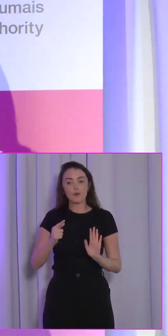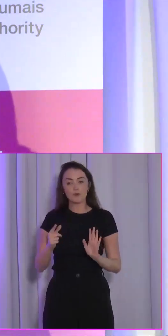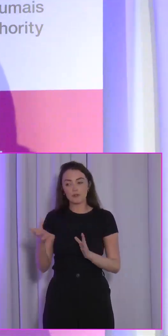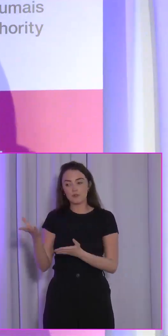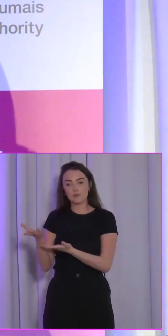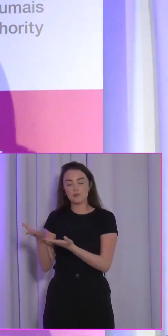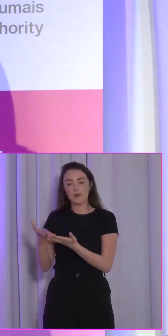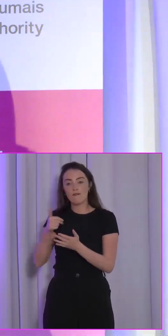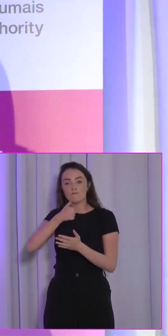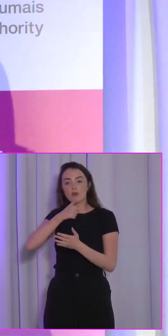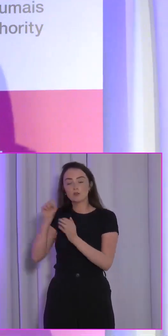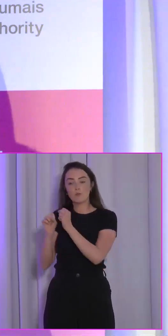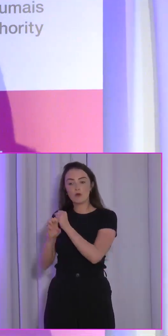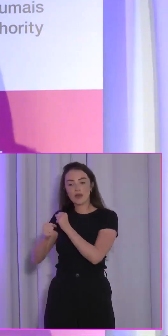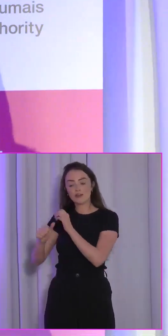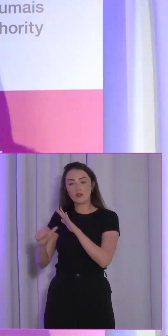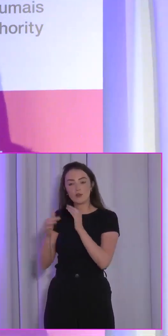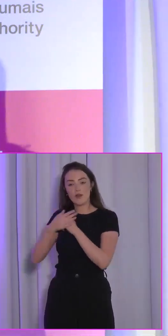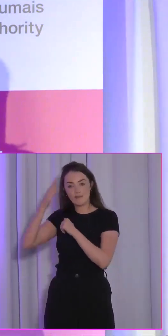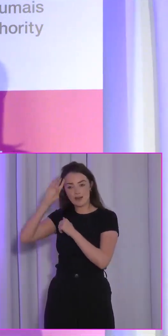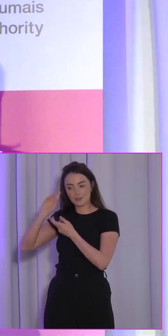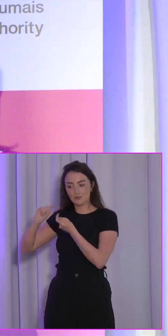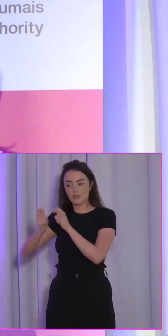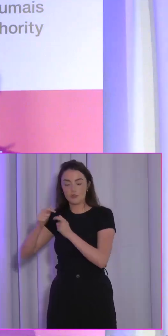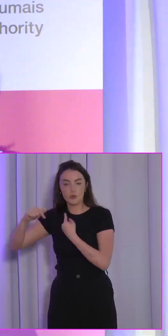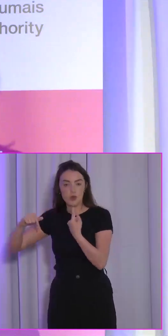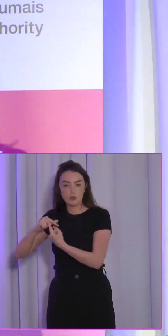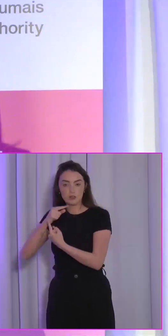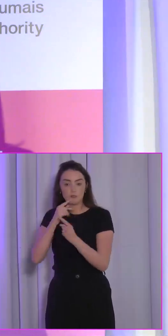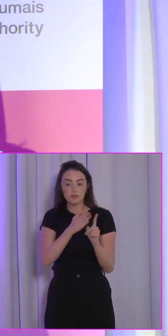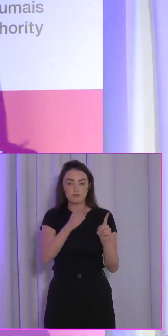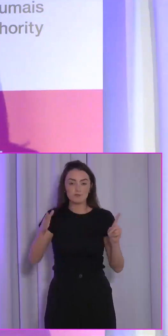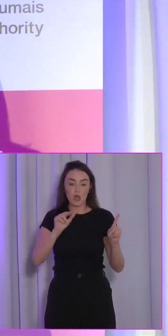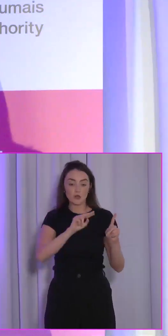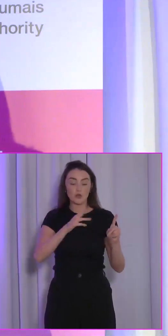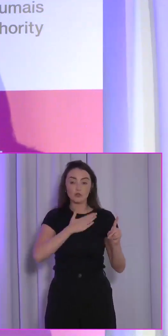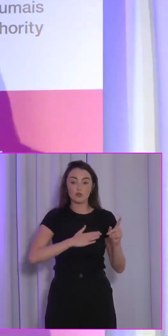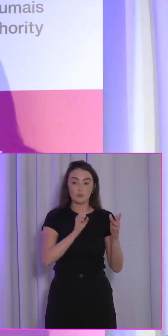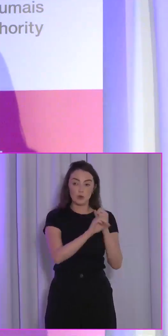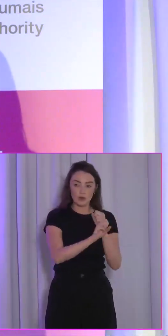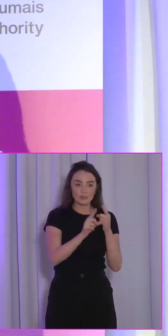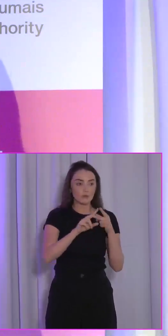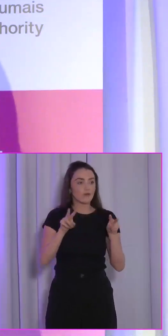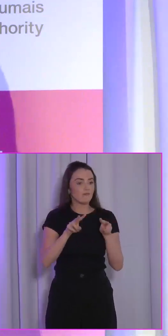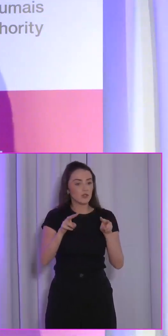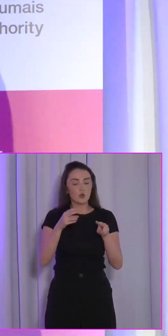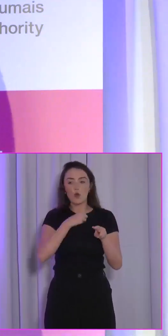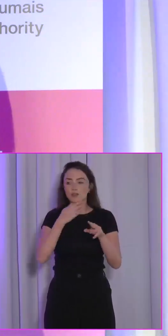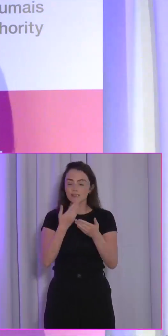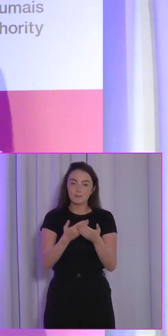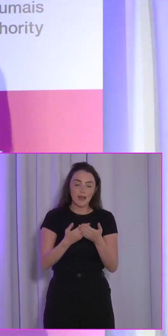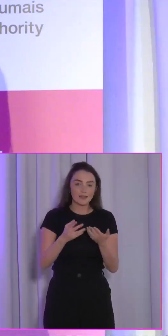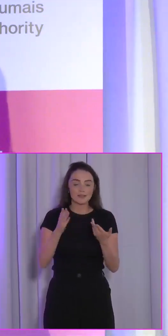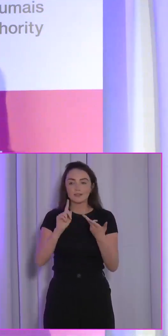the Broadcasting Authority of Ireland, and our remit now covers not just broadcasters, but also video on demand providers